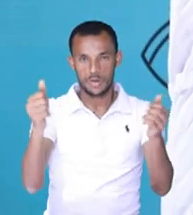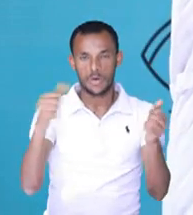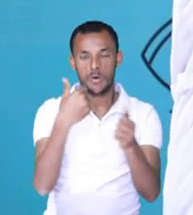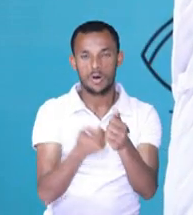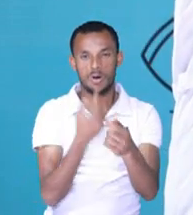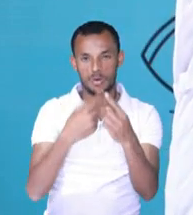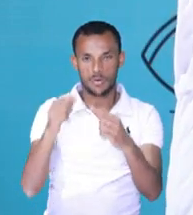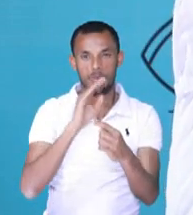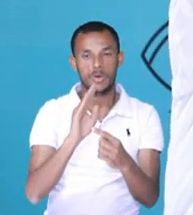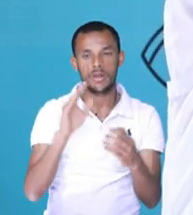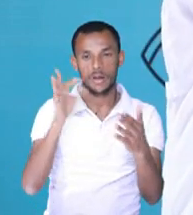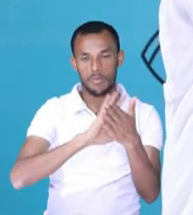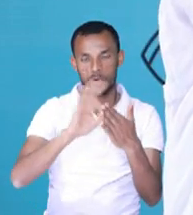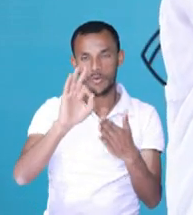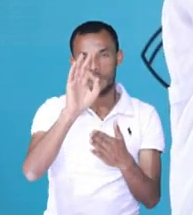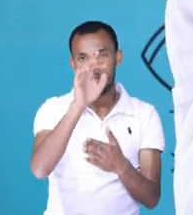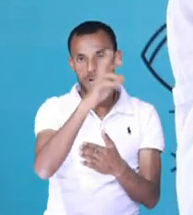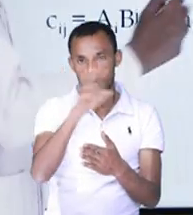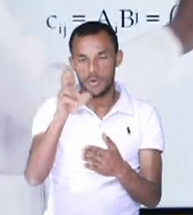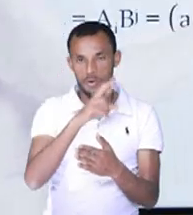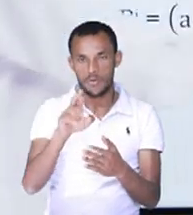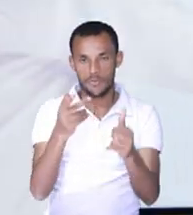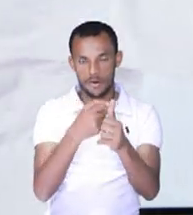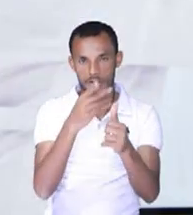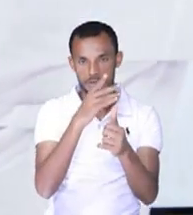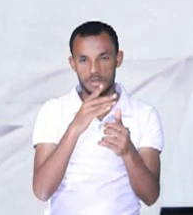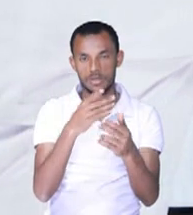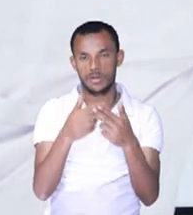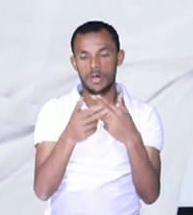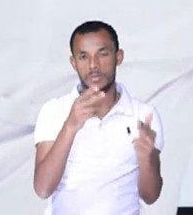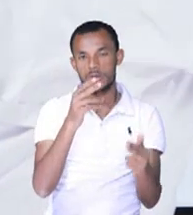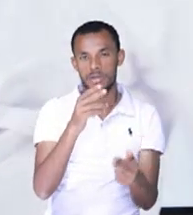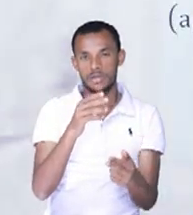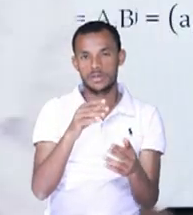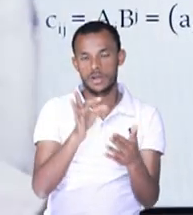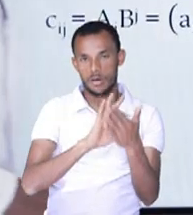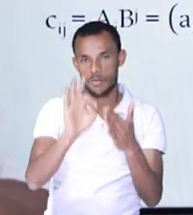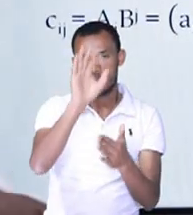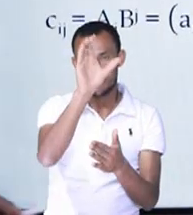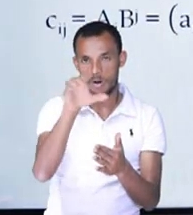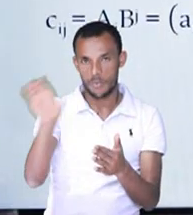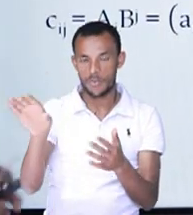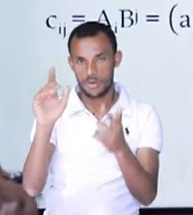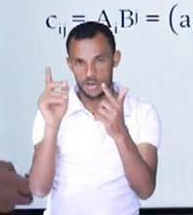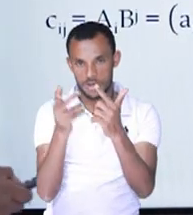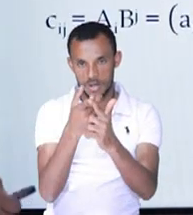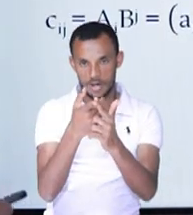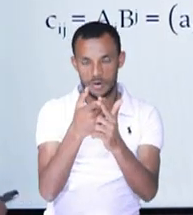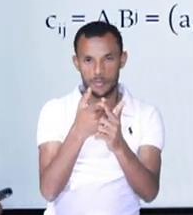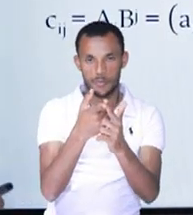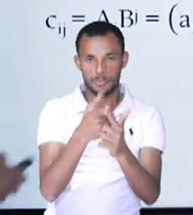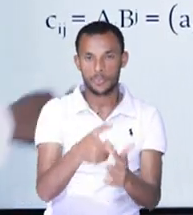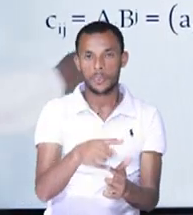the number of rows of the first matrix M by the number of columns of the second matrix N it will